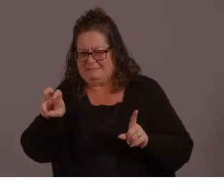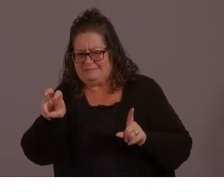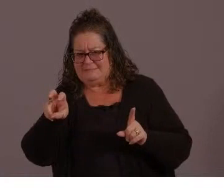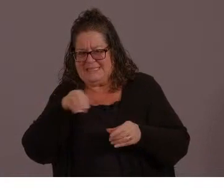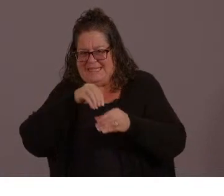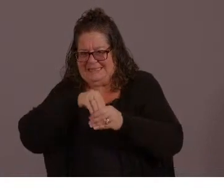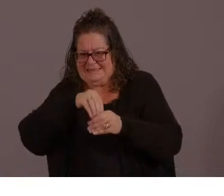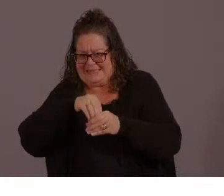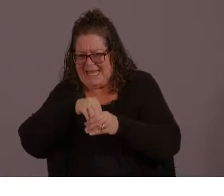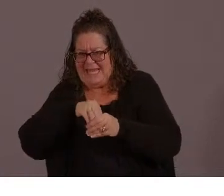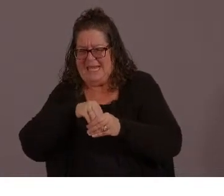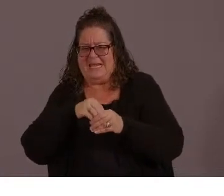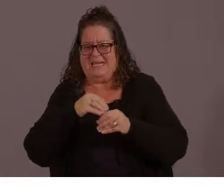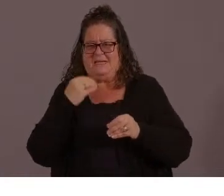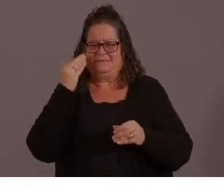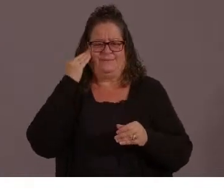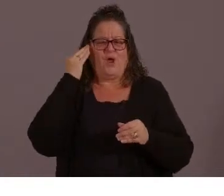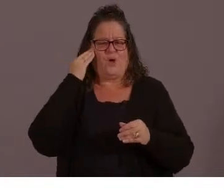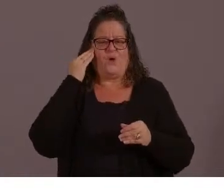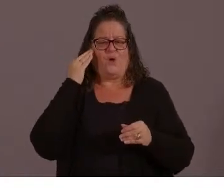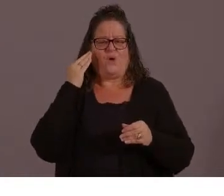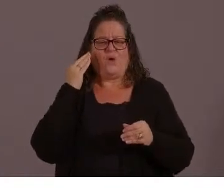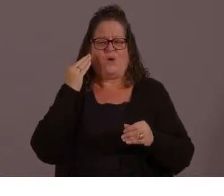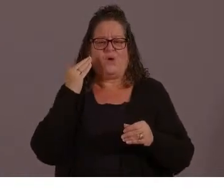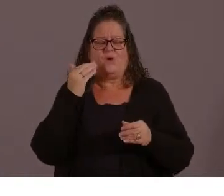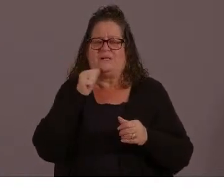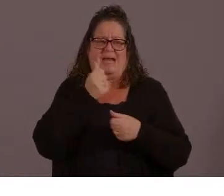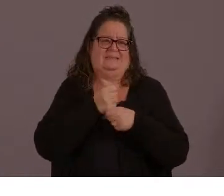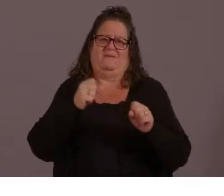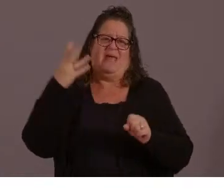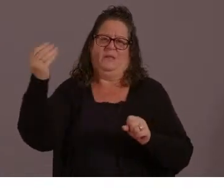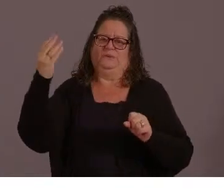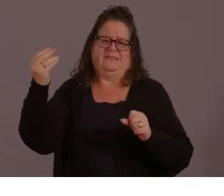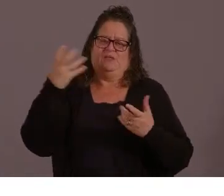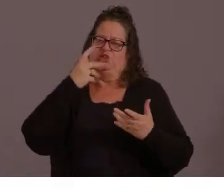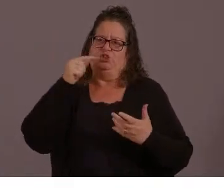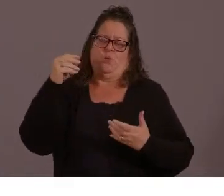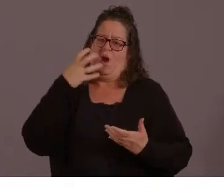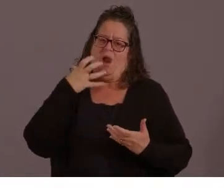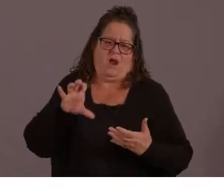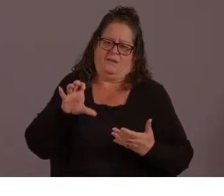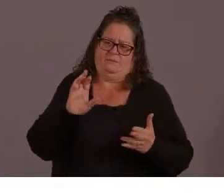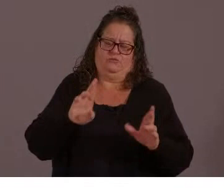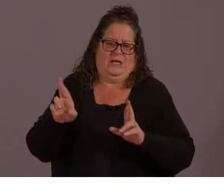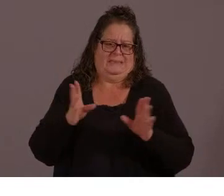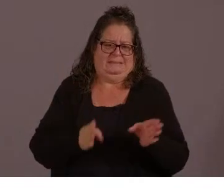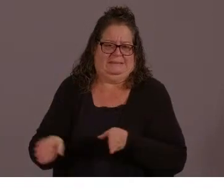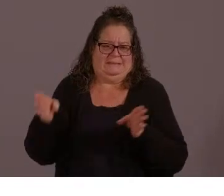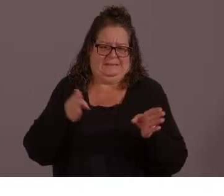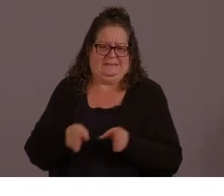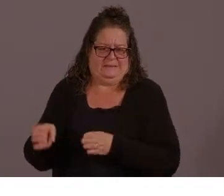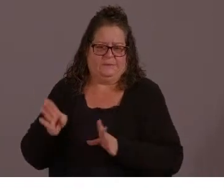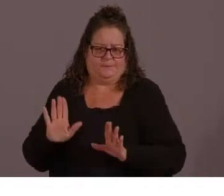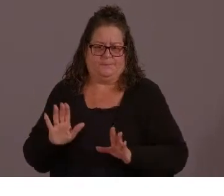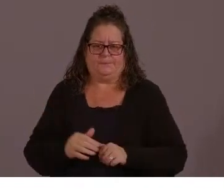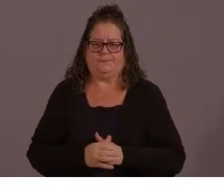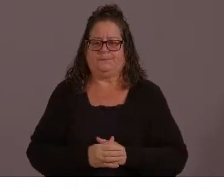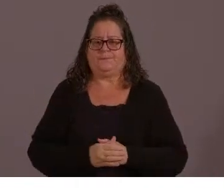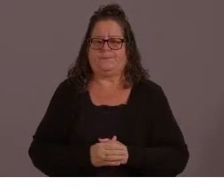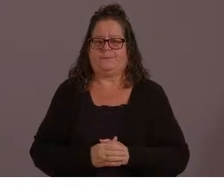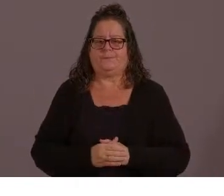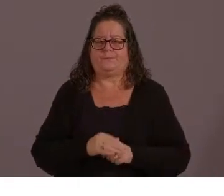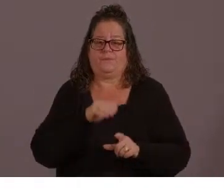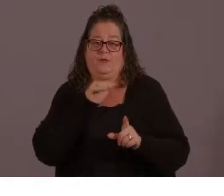that it's going to become unsafe as we get into hotter weather. So as a reminder for State Farm, we will transition